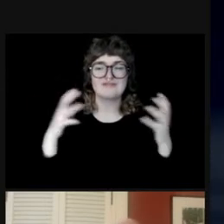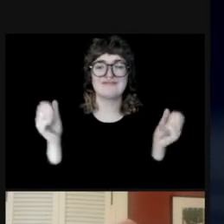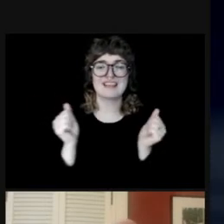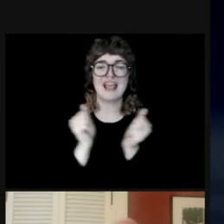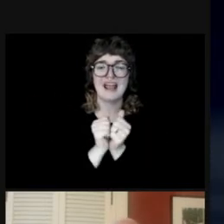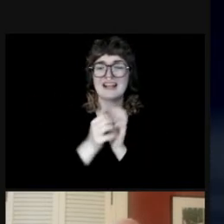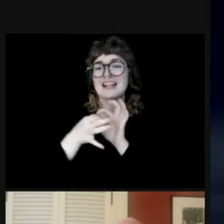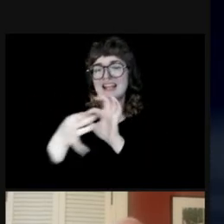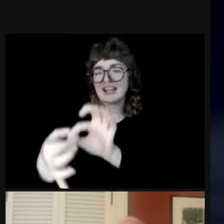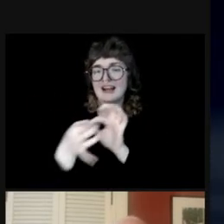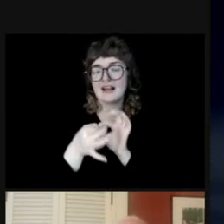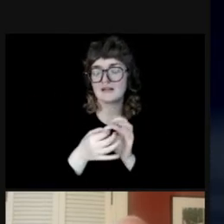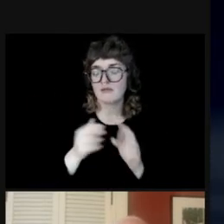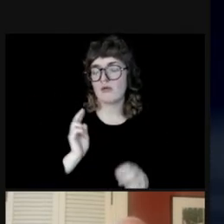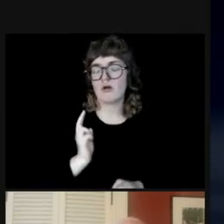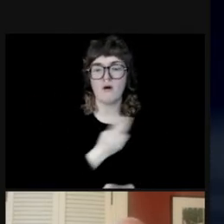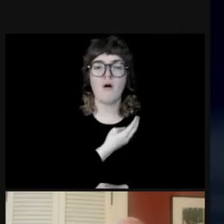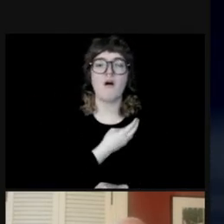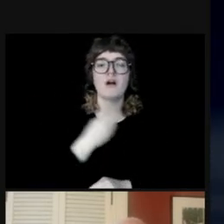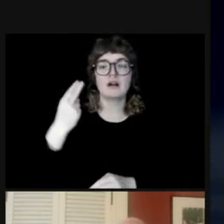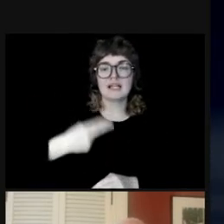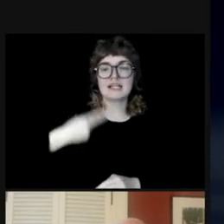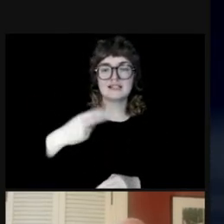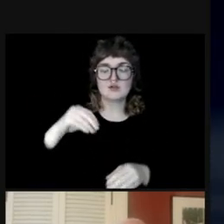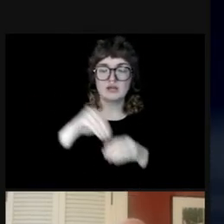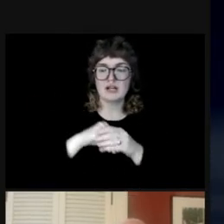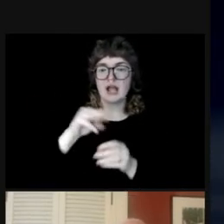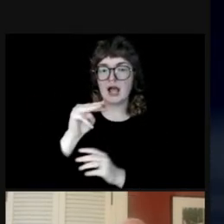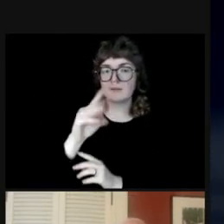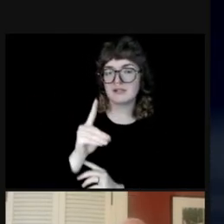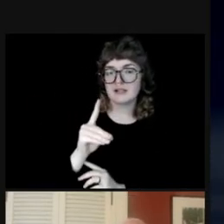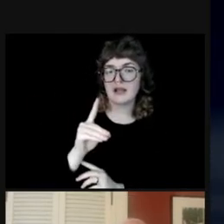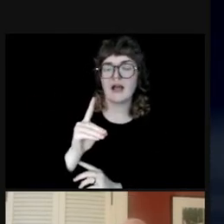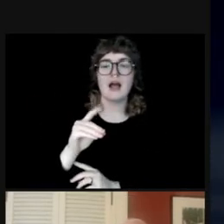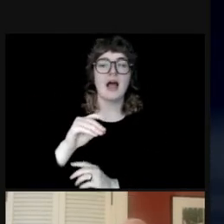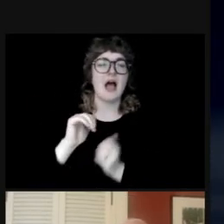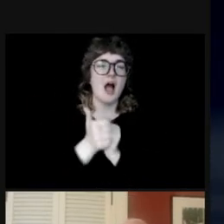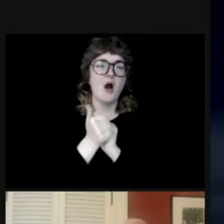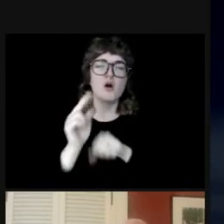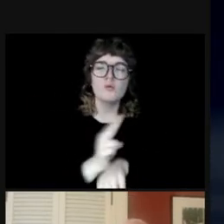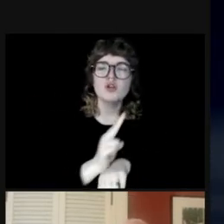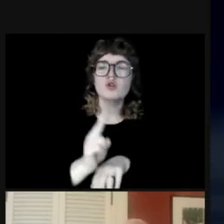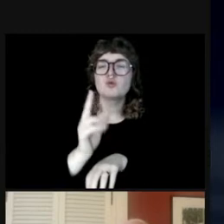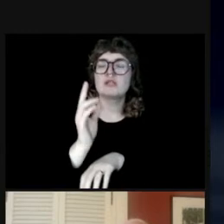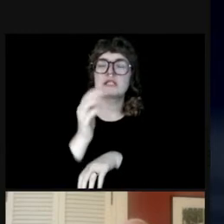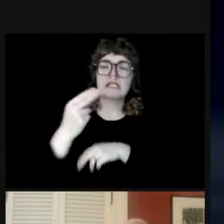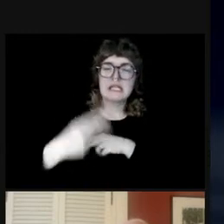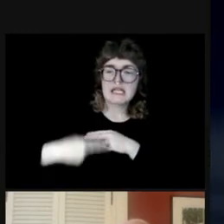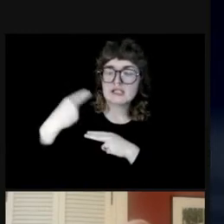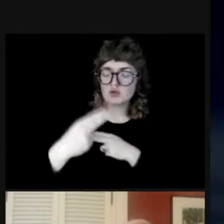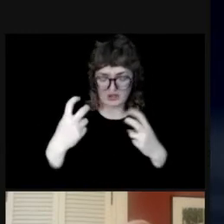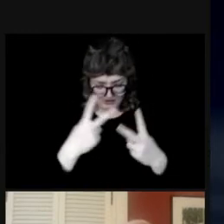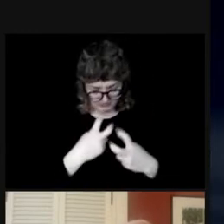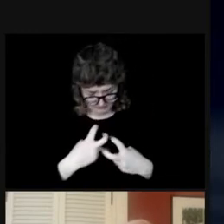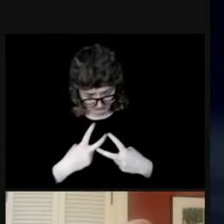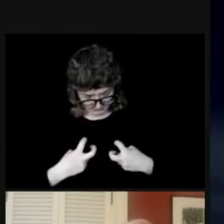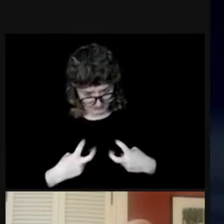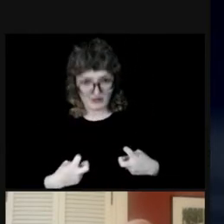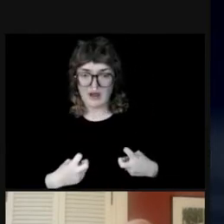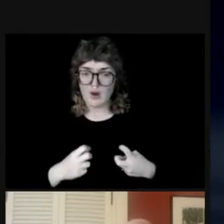as well as the challenging? How can we use history to create some serious soul-searching about who we